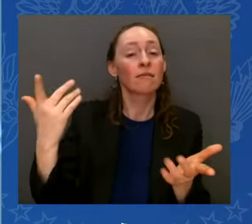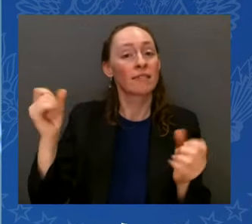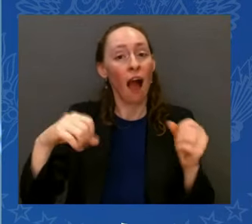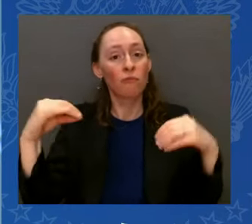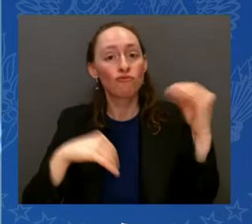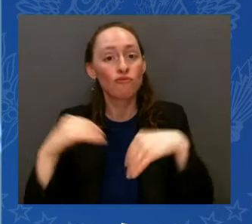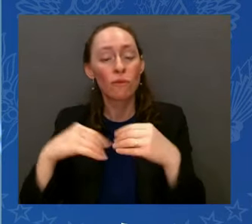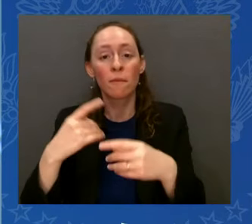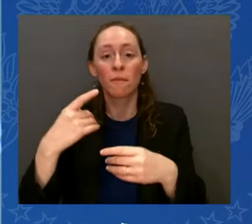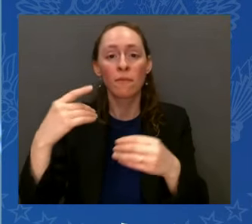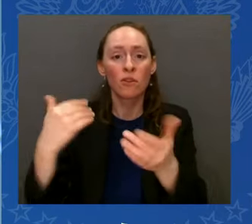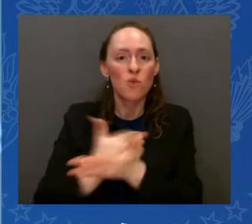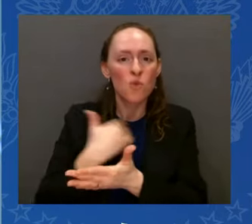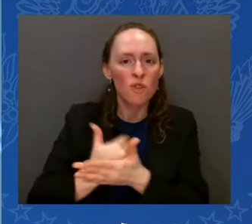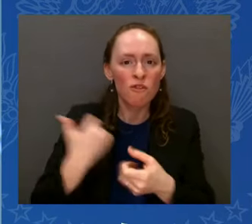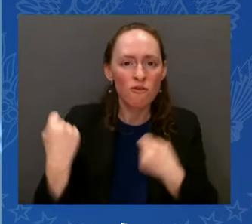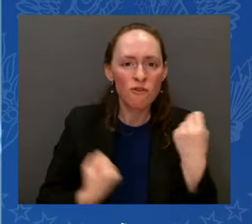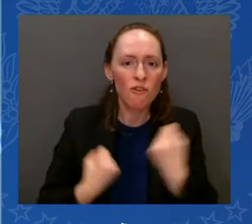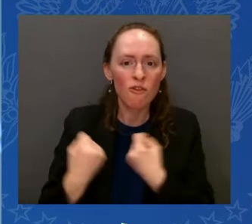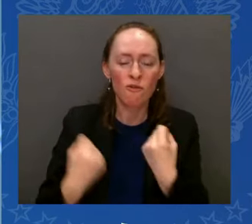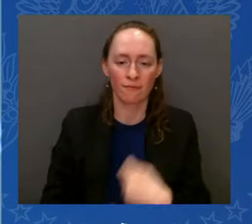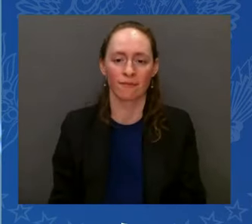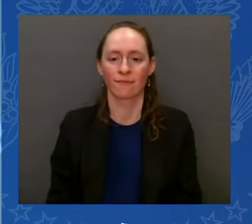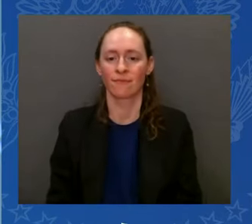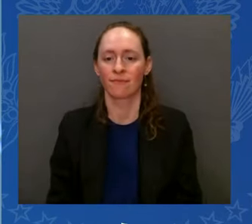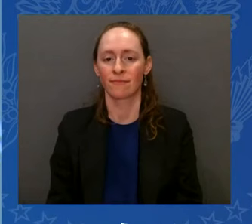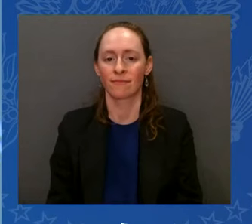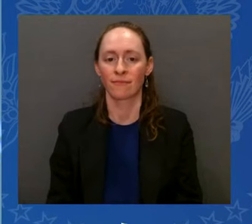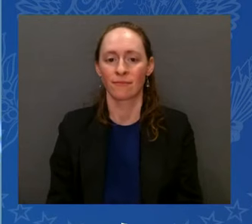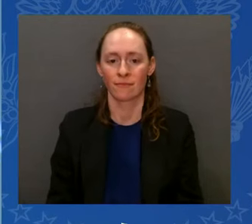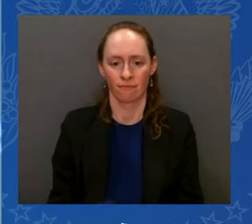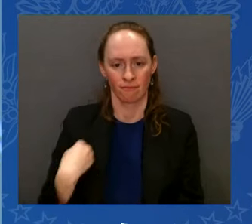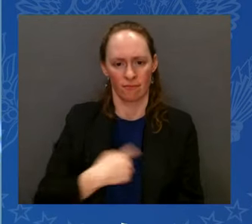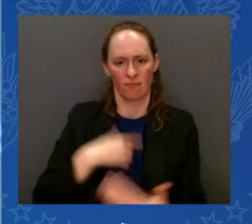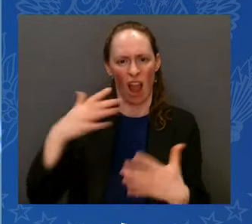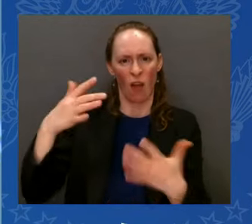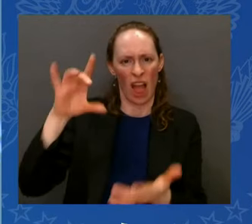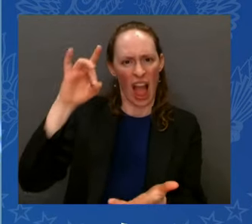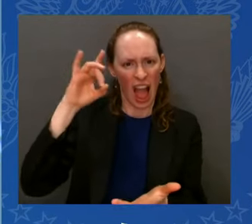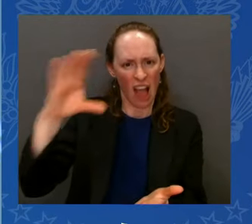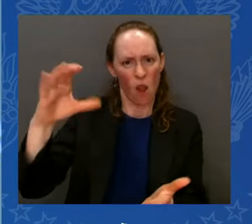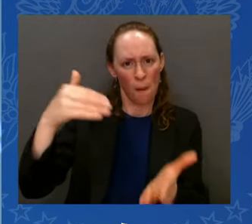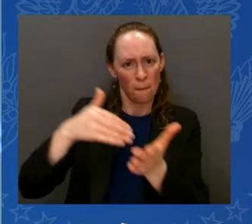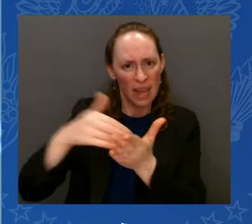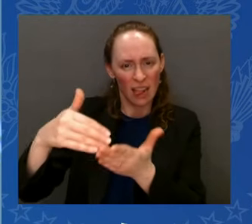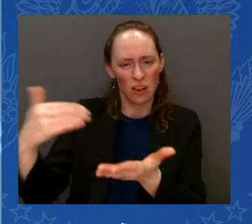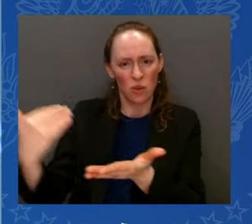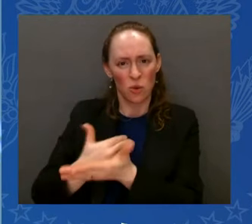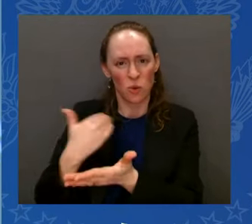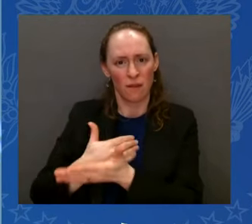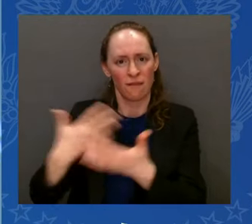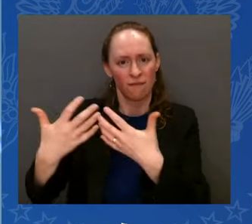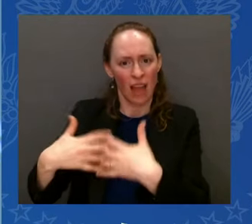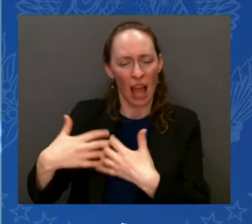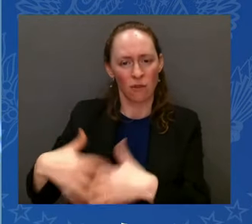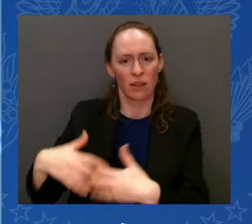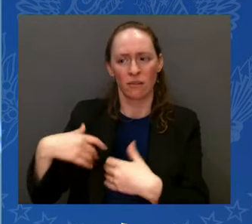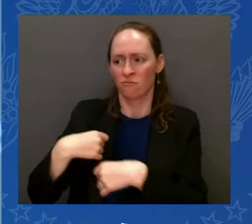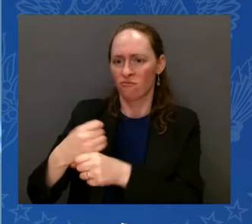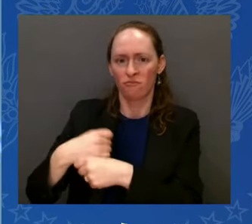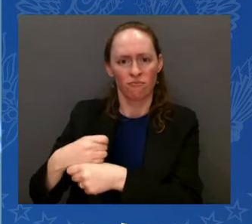800,000 manufacturing jobs. Where in the hell is it written to say we can't lead the world in manufacturing again? Where does it say